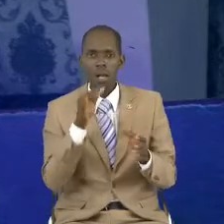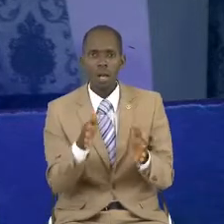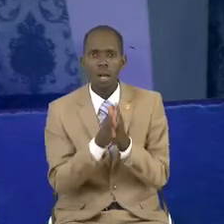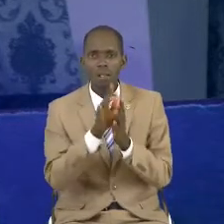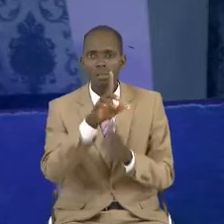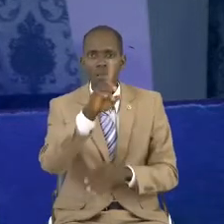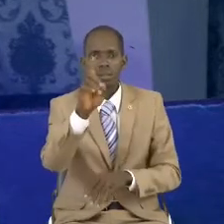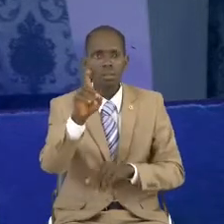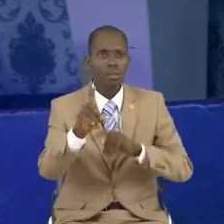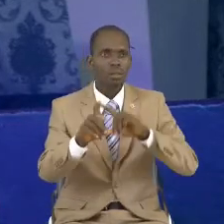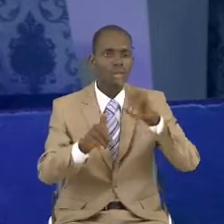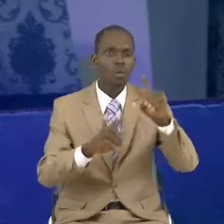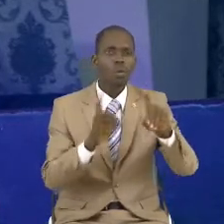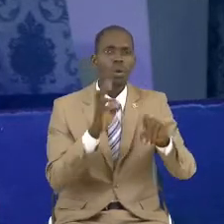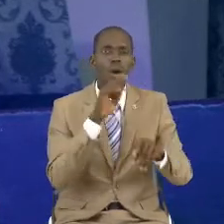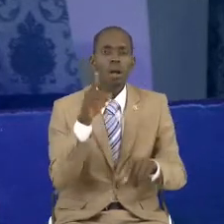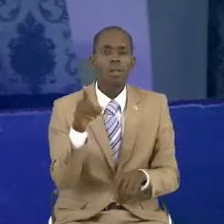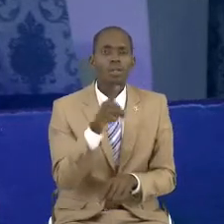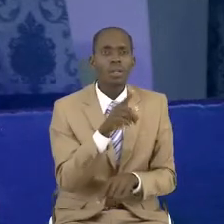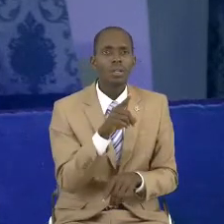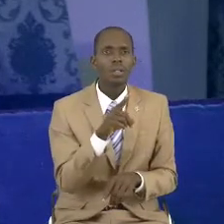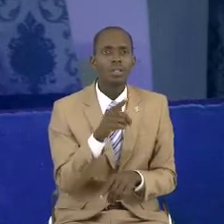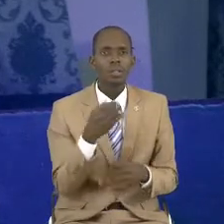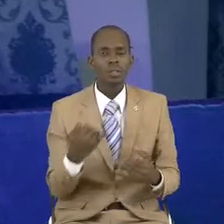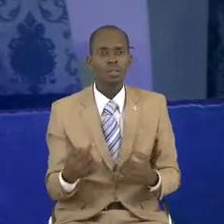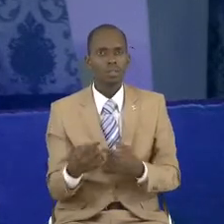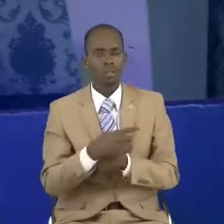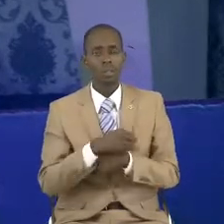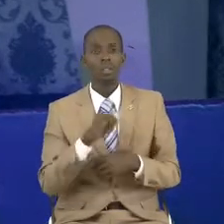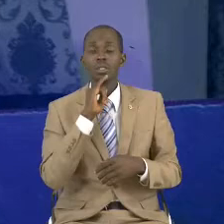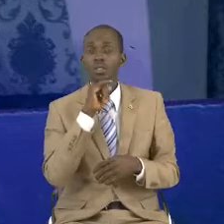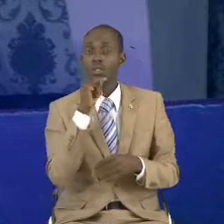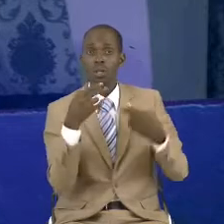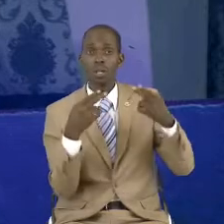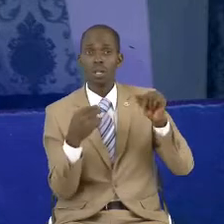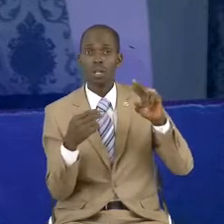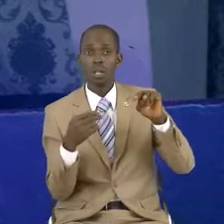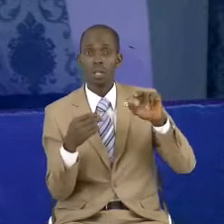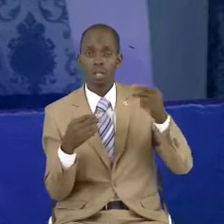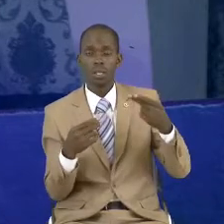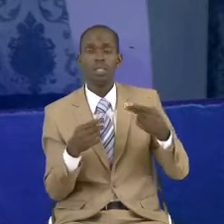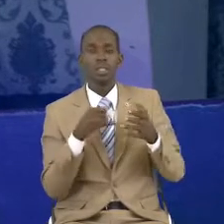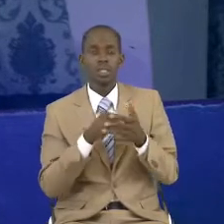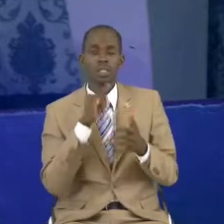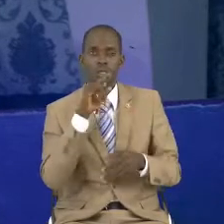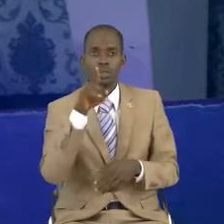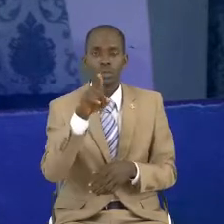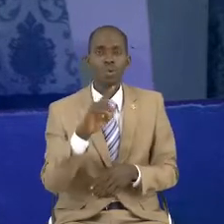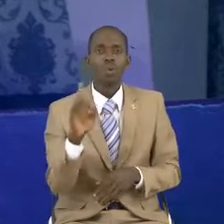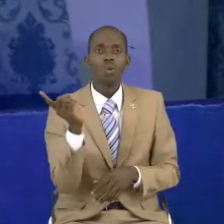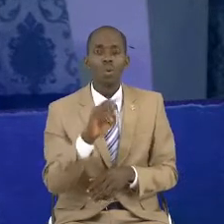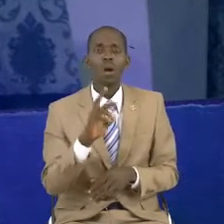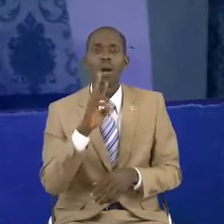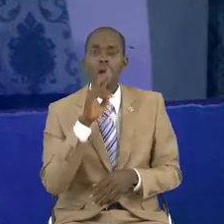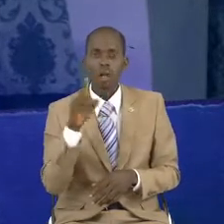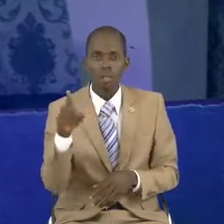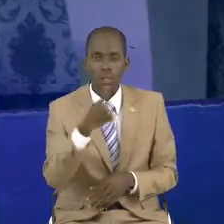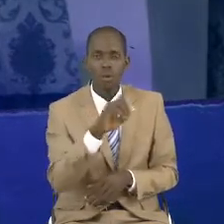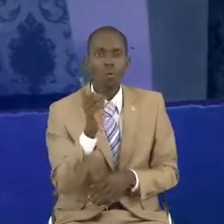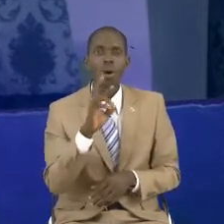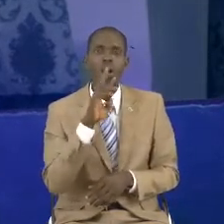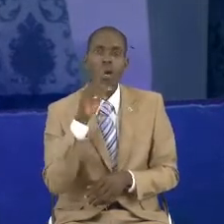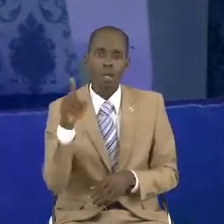thou today is not adam it's you where at the where are you